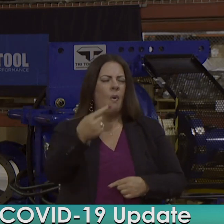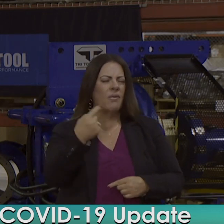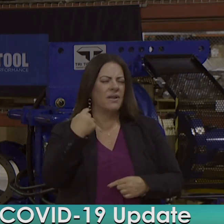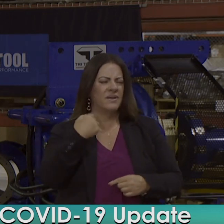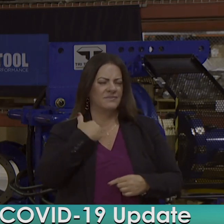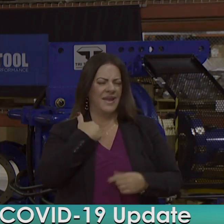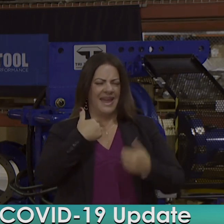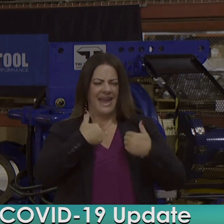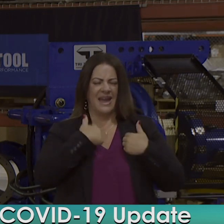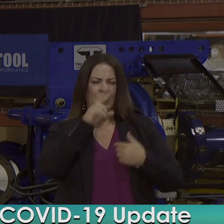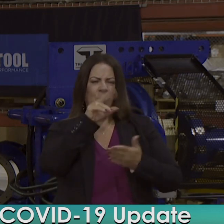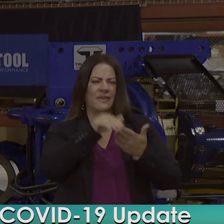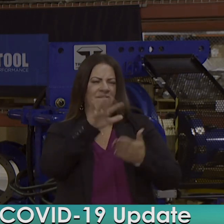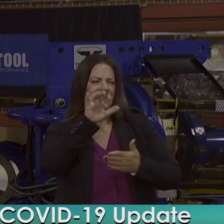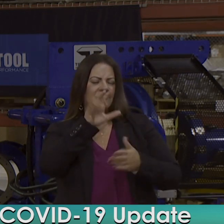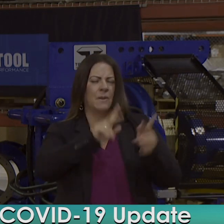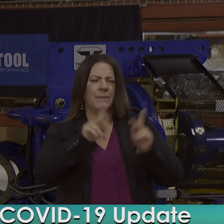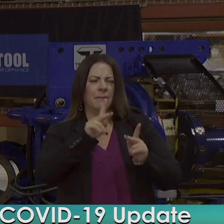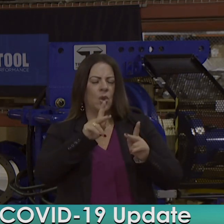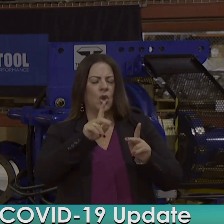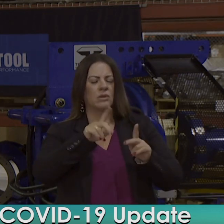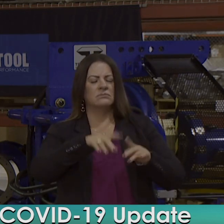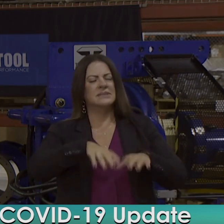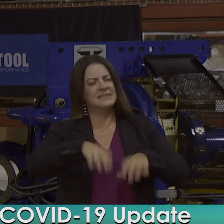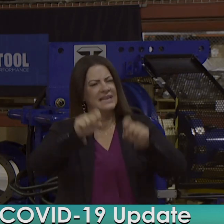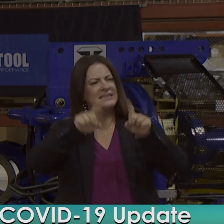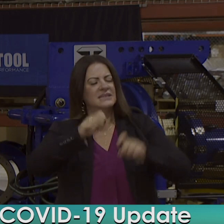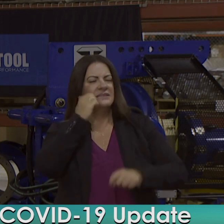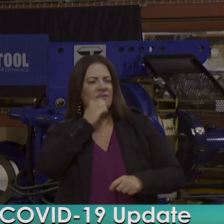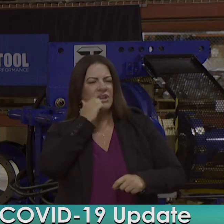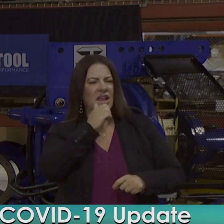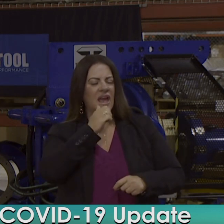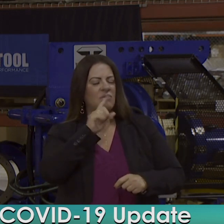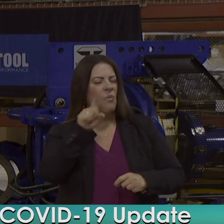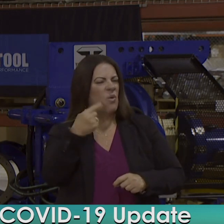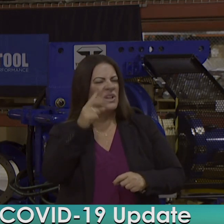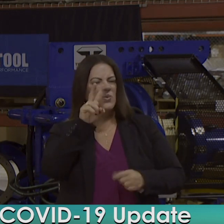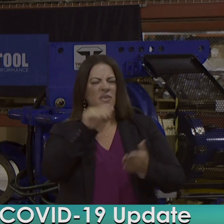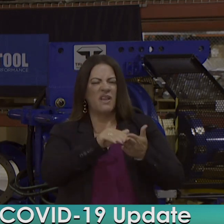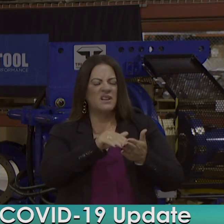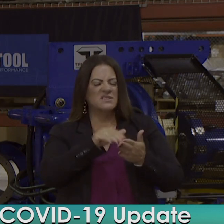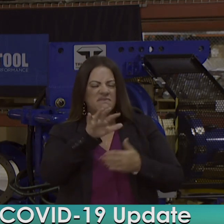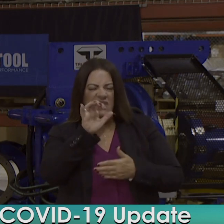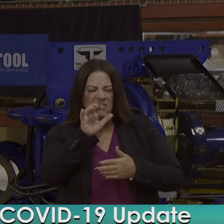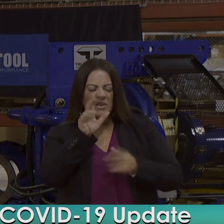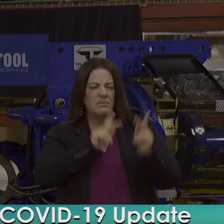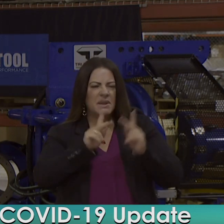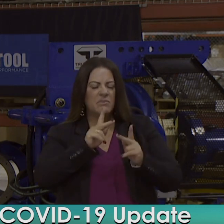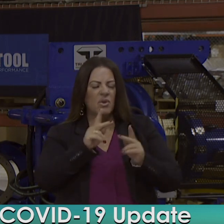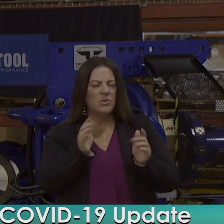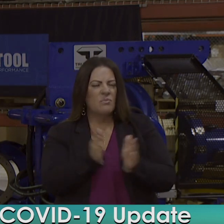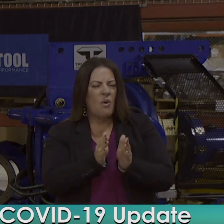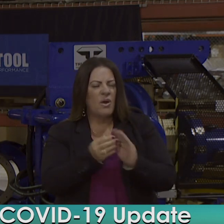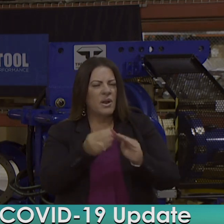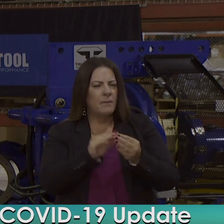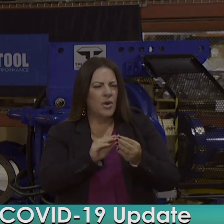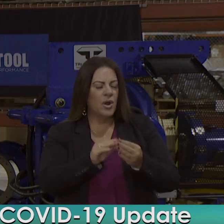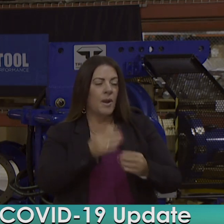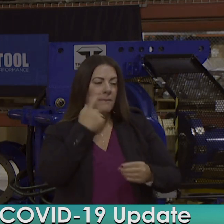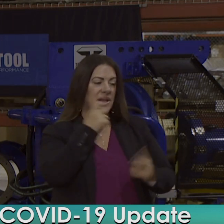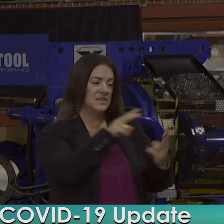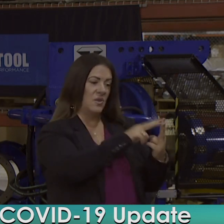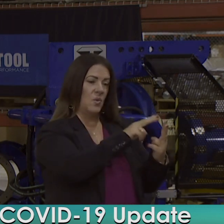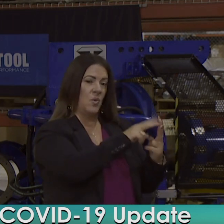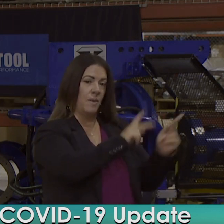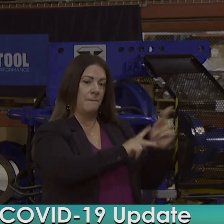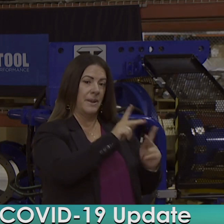2,500 people every day, 2,500 a day. their efforts, they were